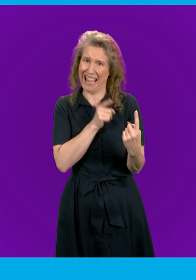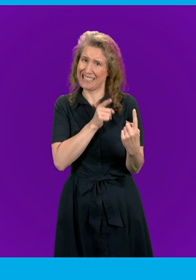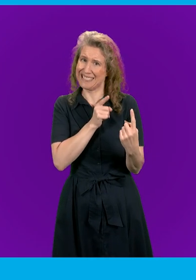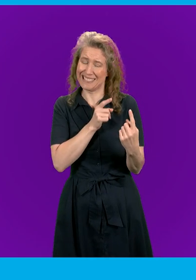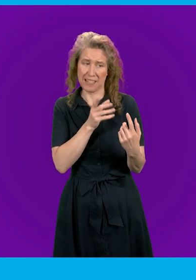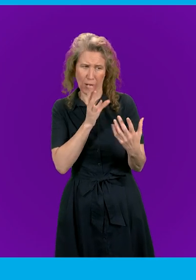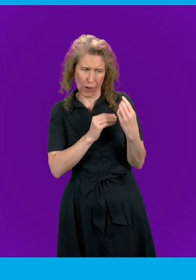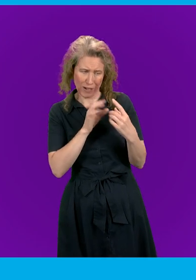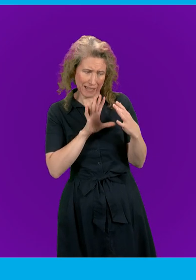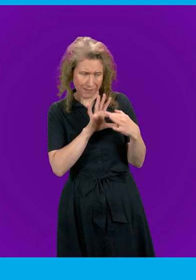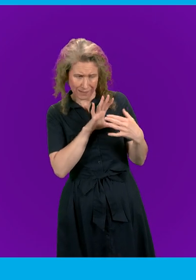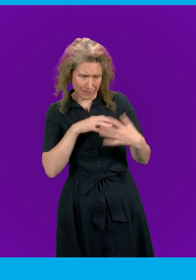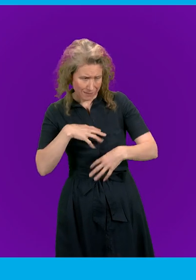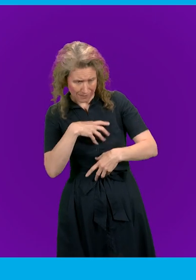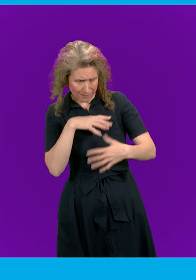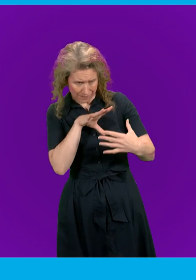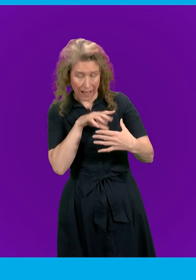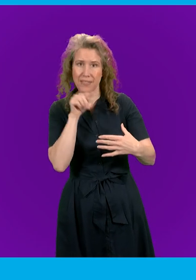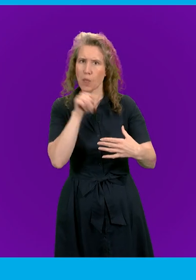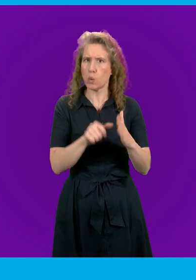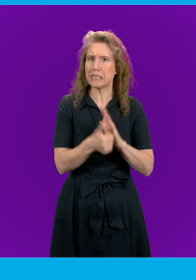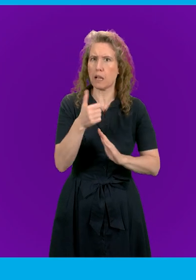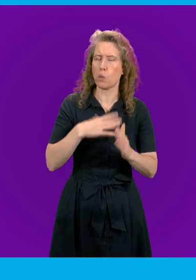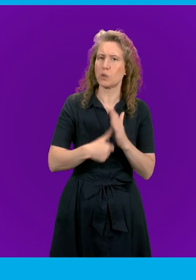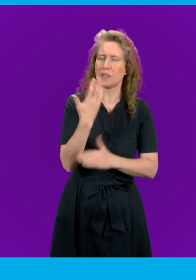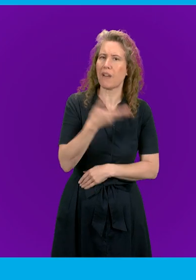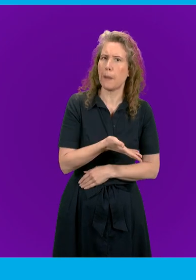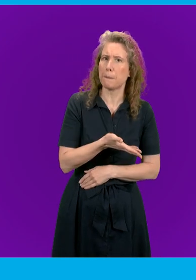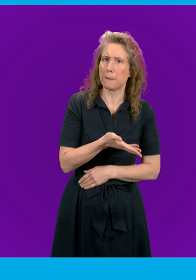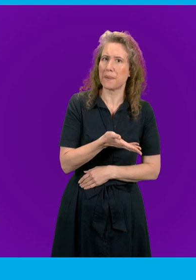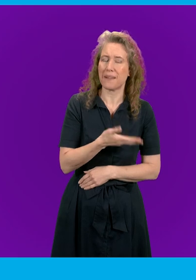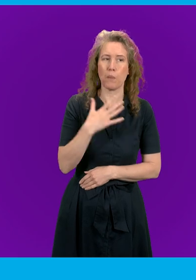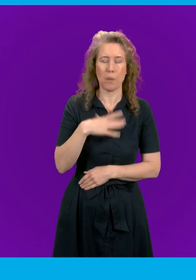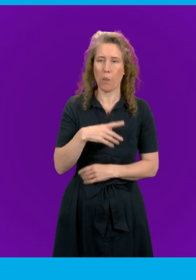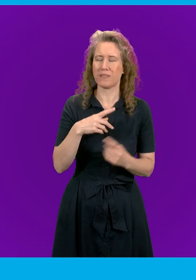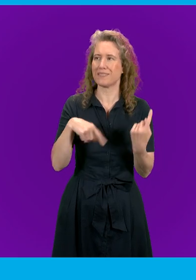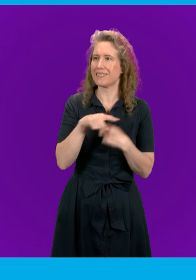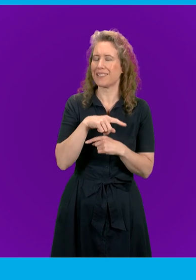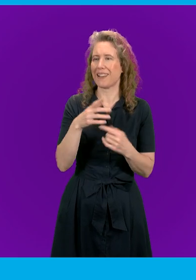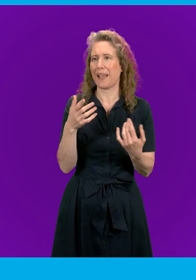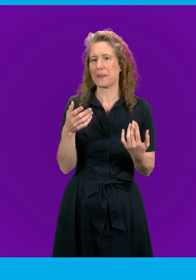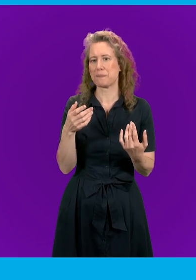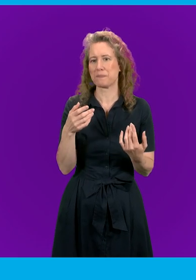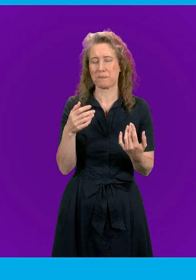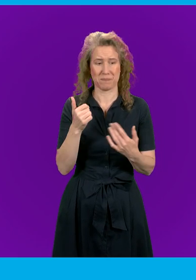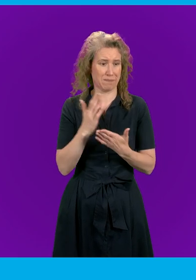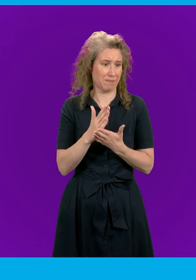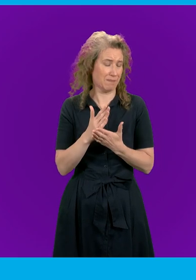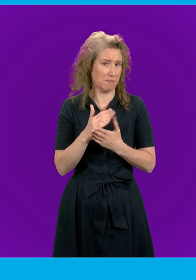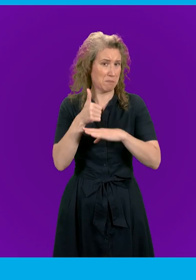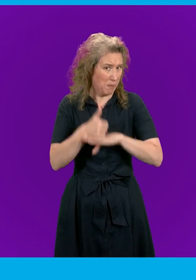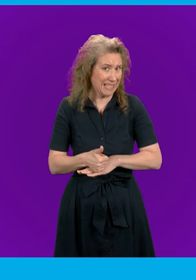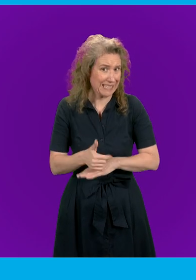and that, you know, those are the skills to be developing. We need to know, you know, fundamentally